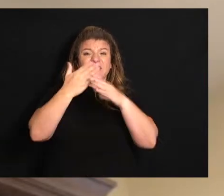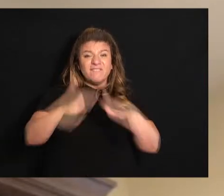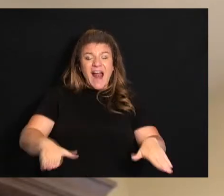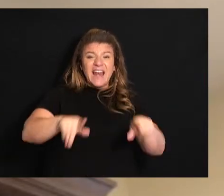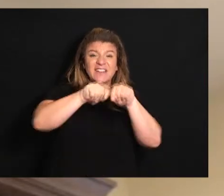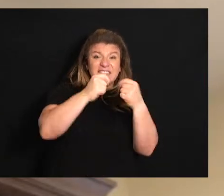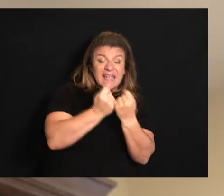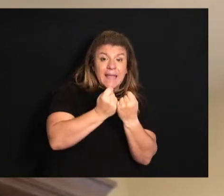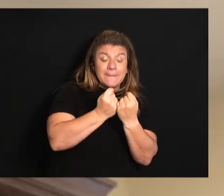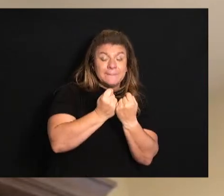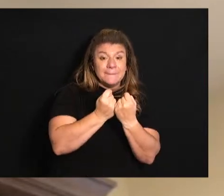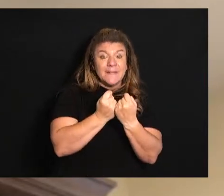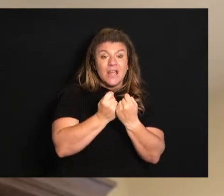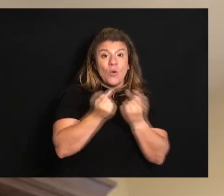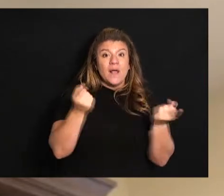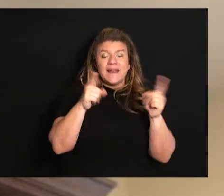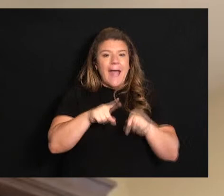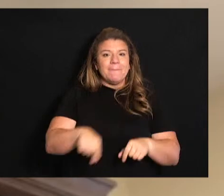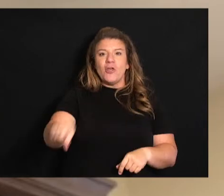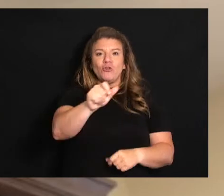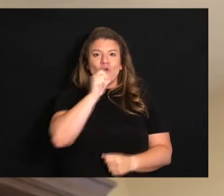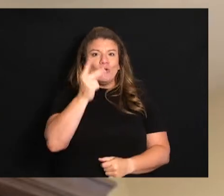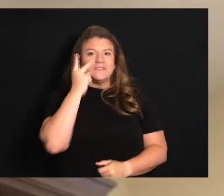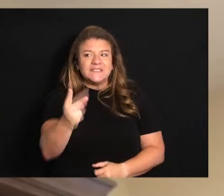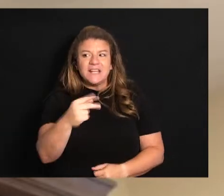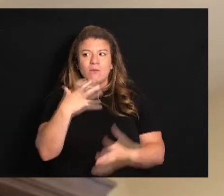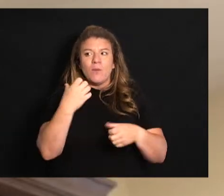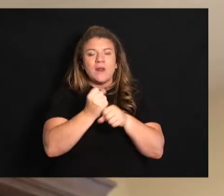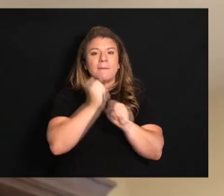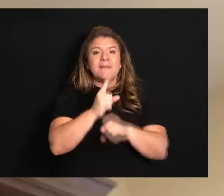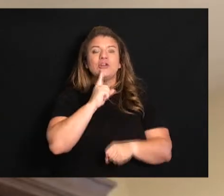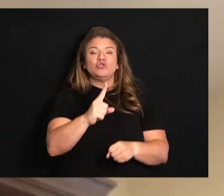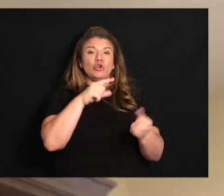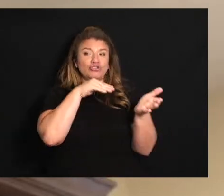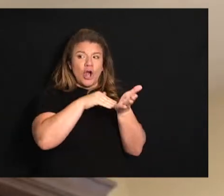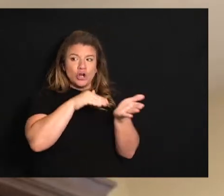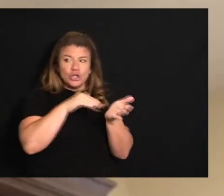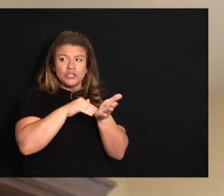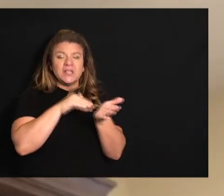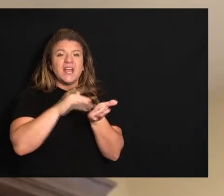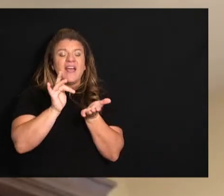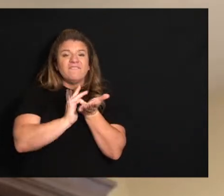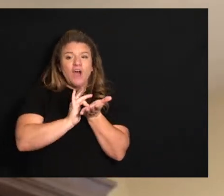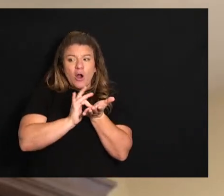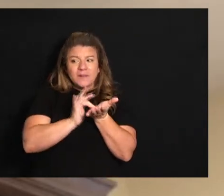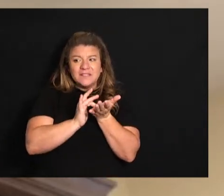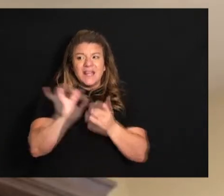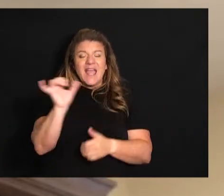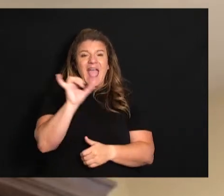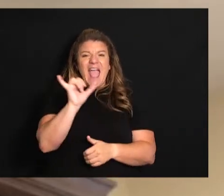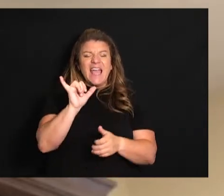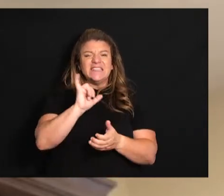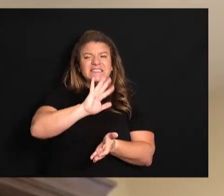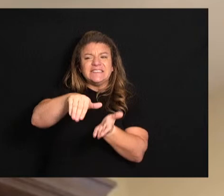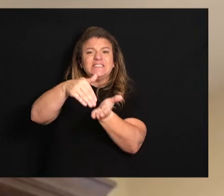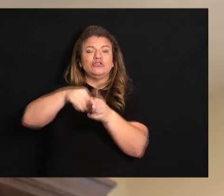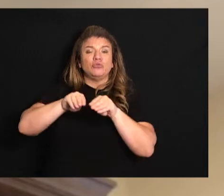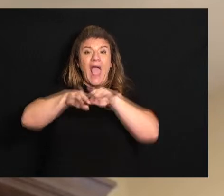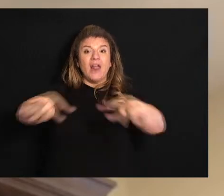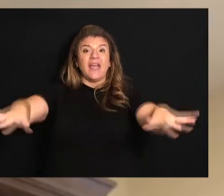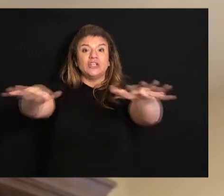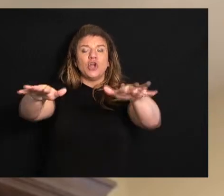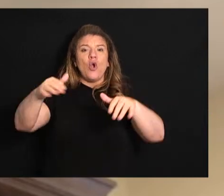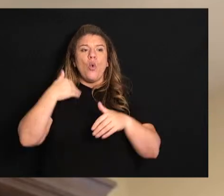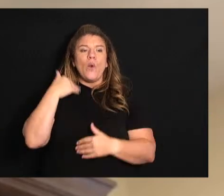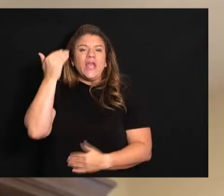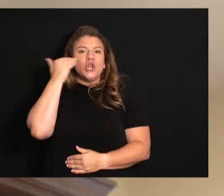scenes to make sure that providers, pharmacies, as well as in the central allocation, we get what